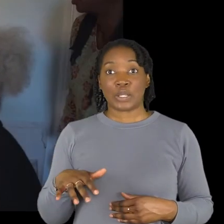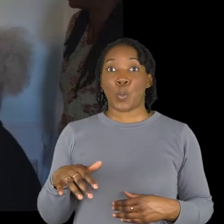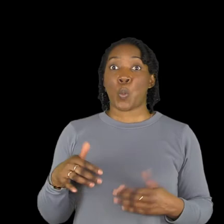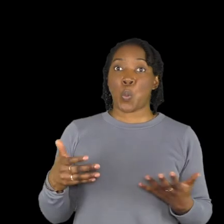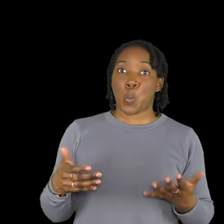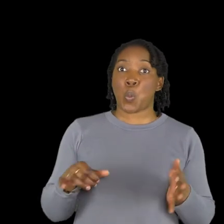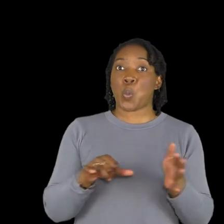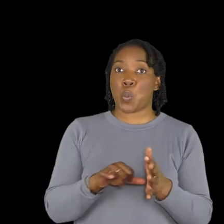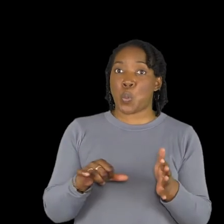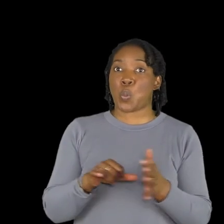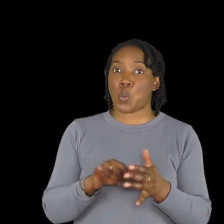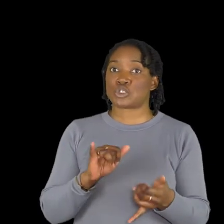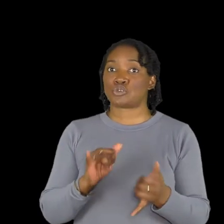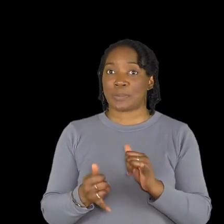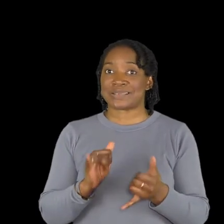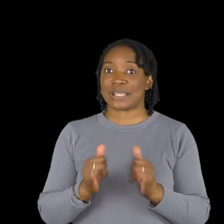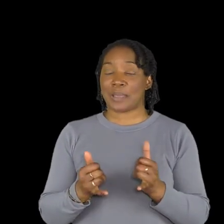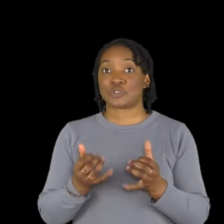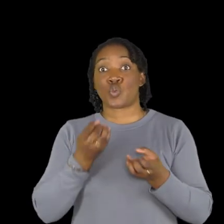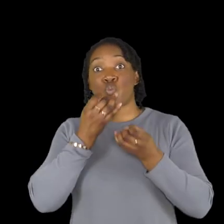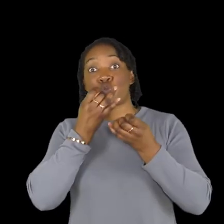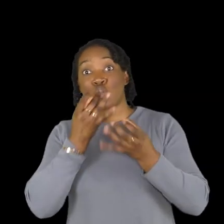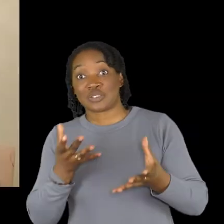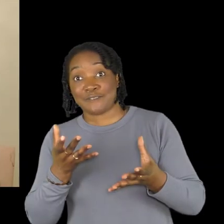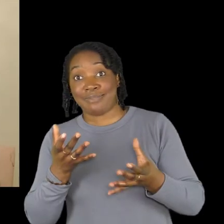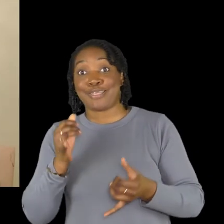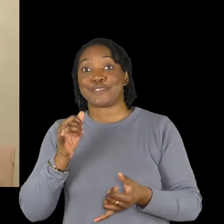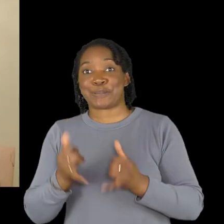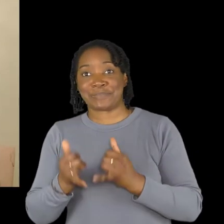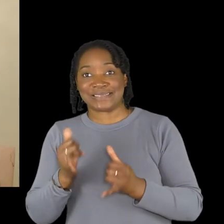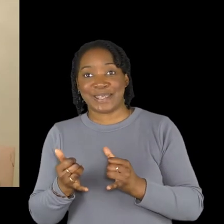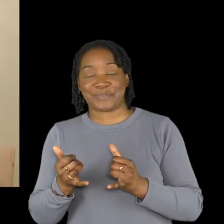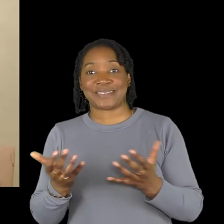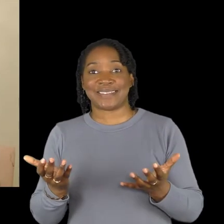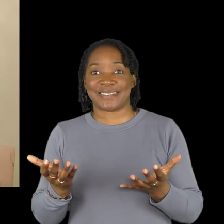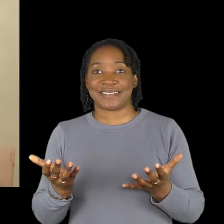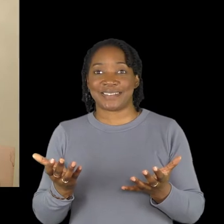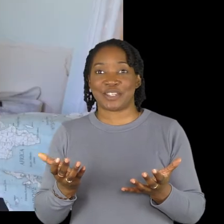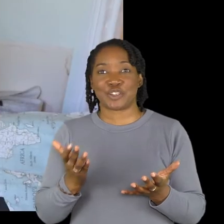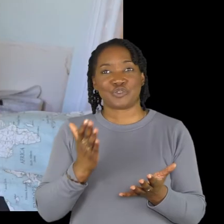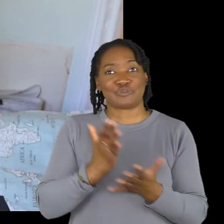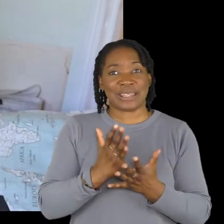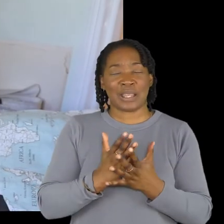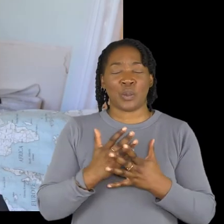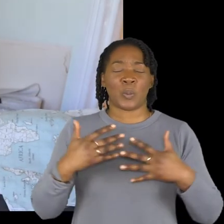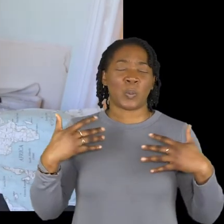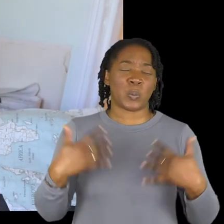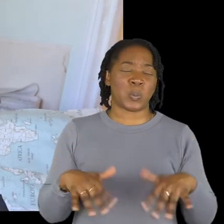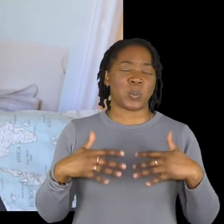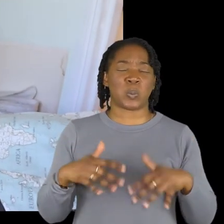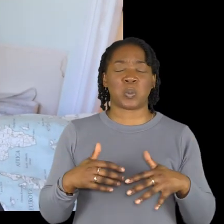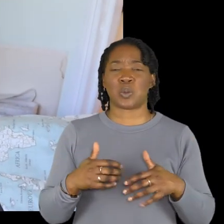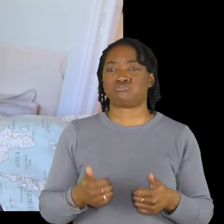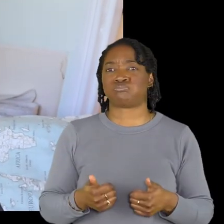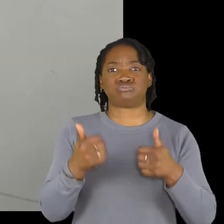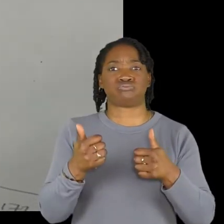It's been tricky at times. It's been wonderful at times. I mean, we had an incredible session